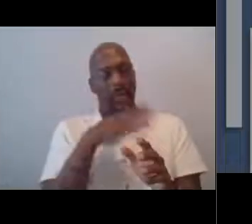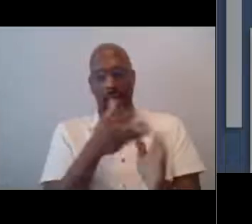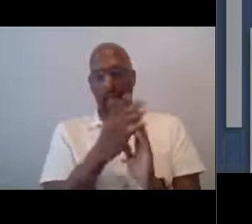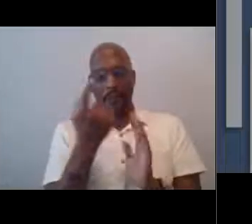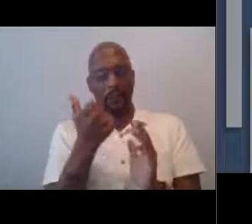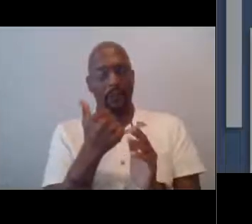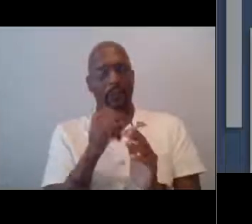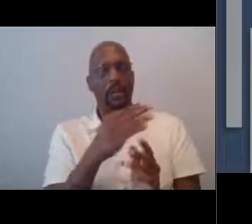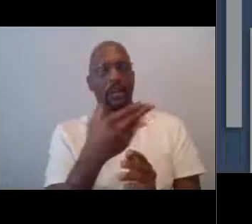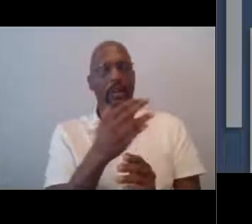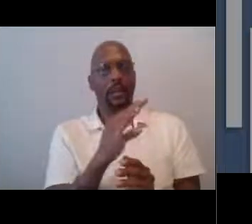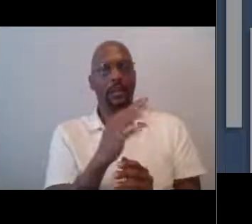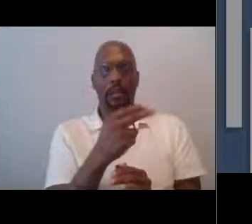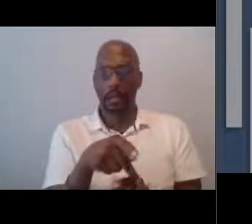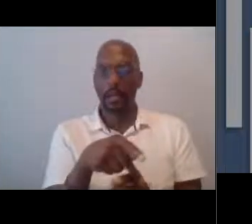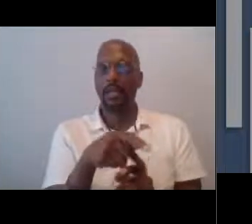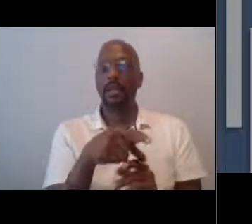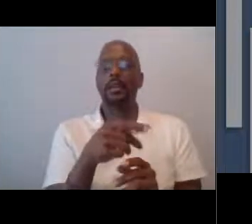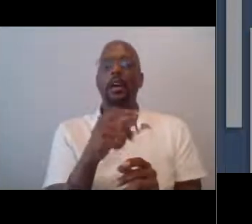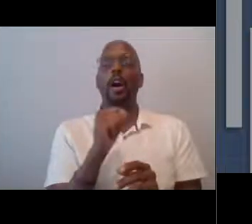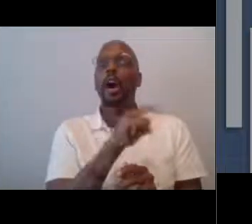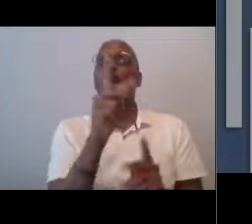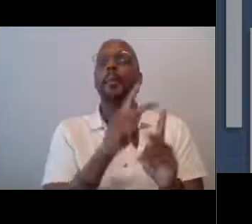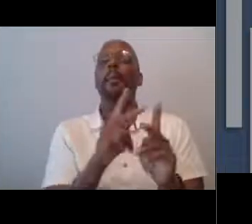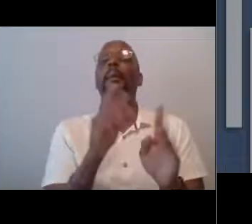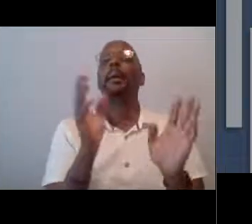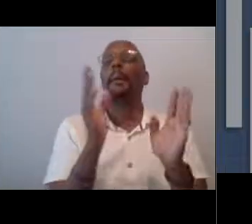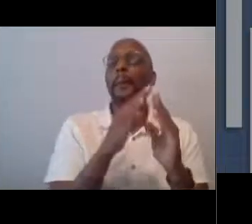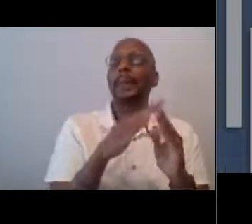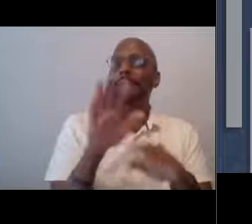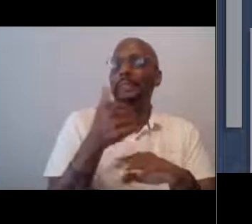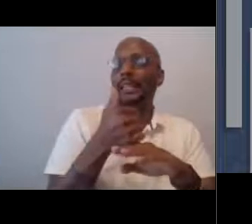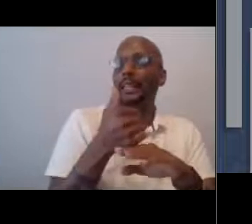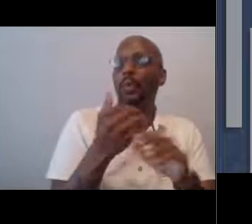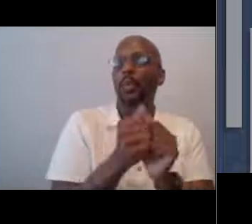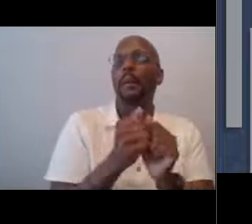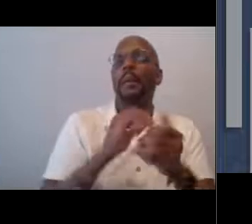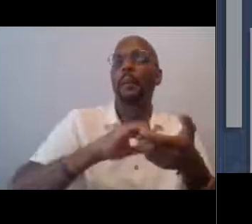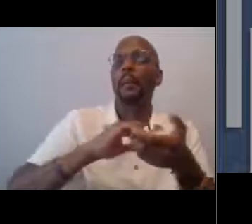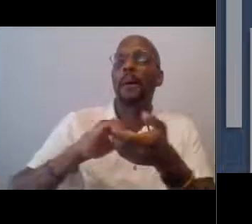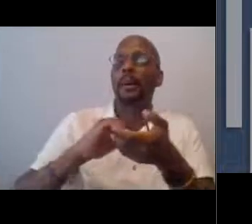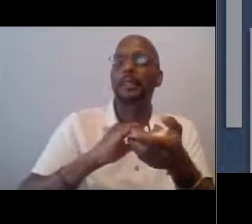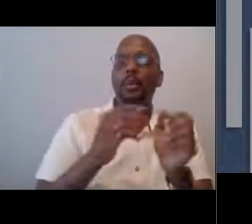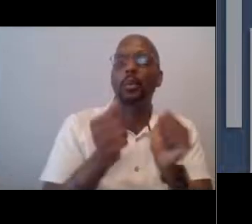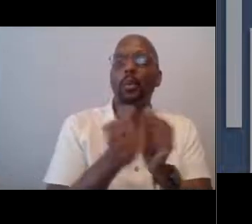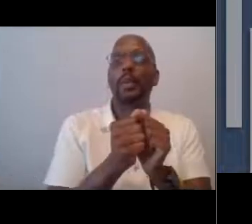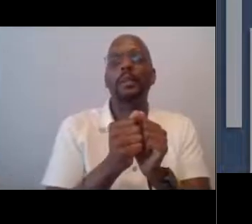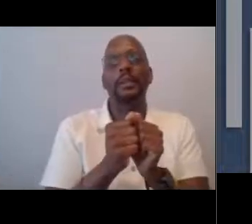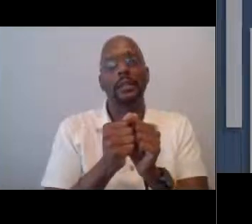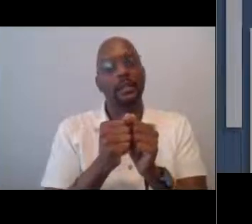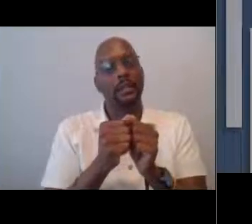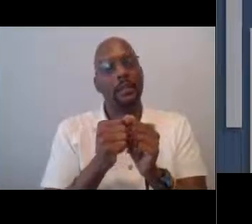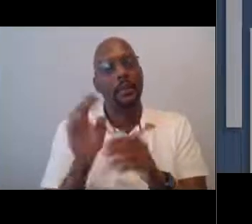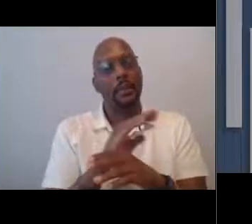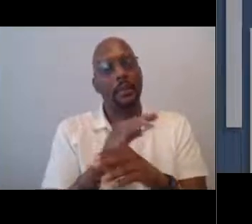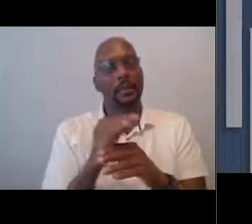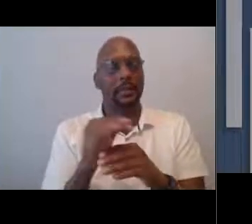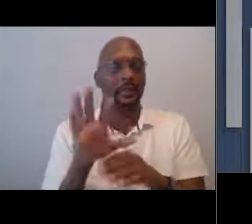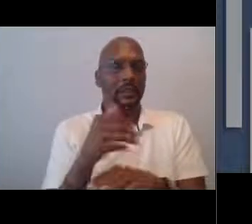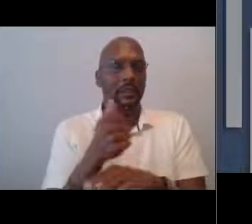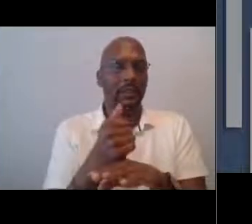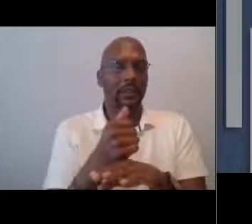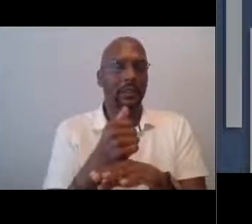and with OTS and other partners, the construction industry. So I look forward to hearing from him at